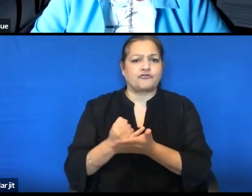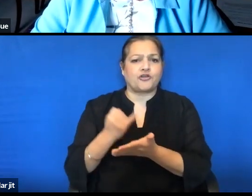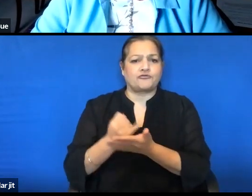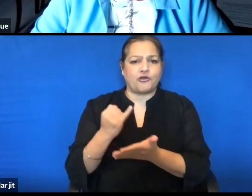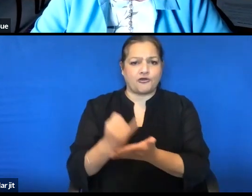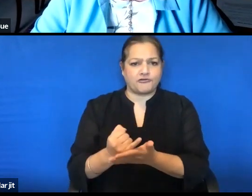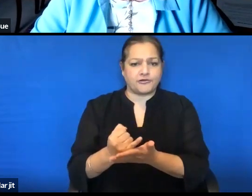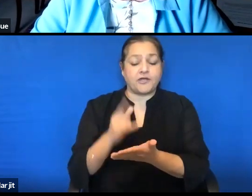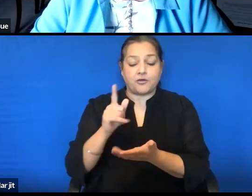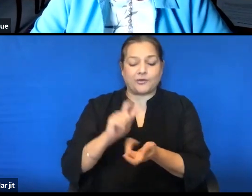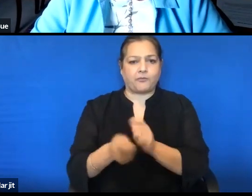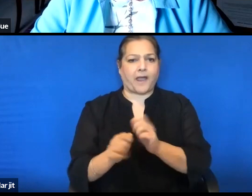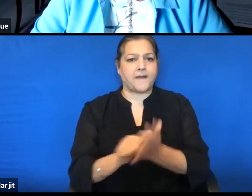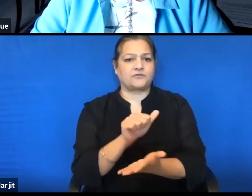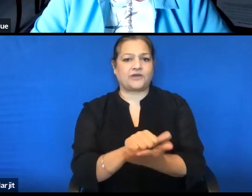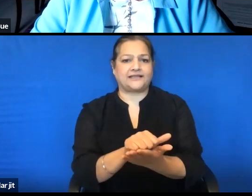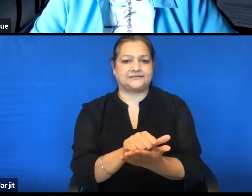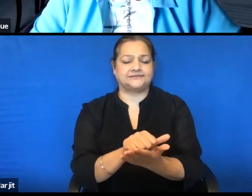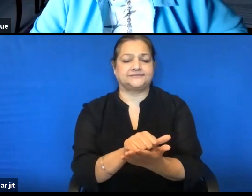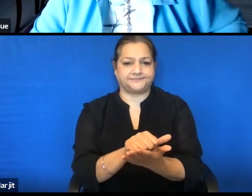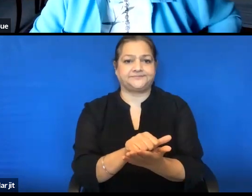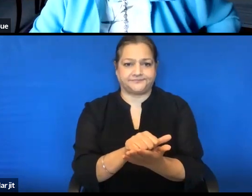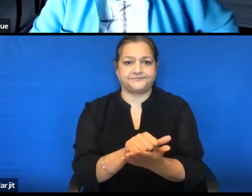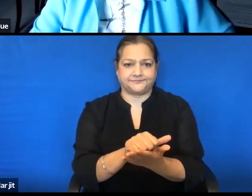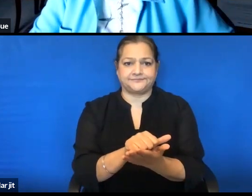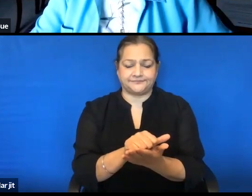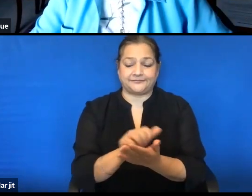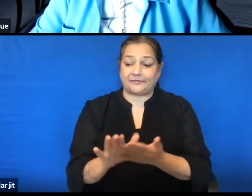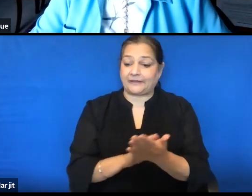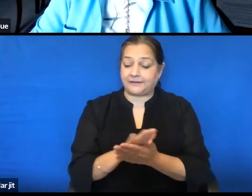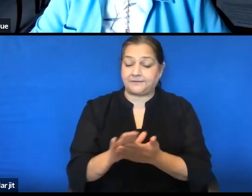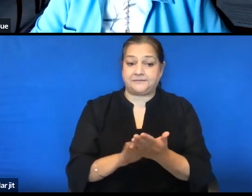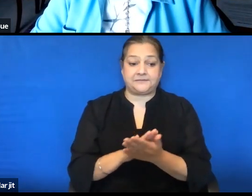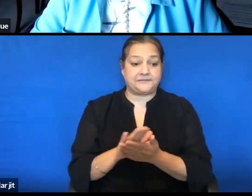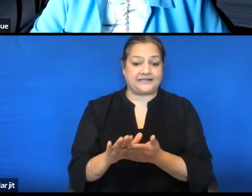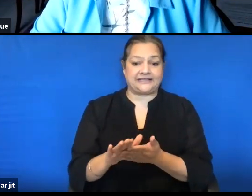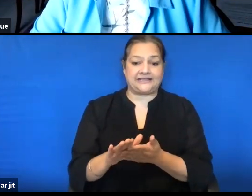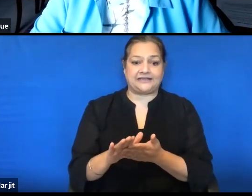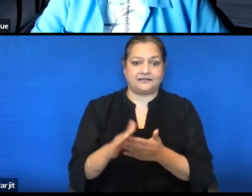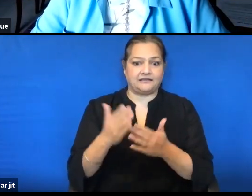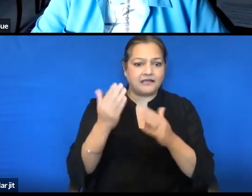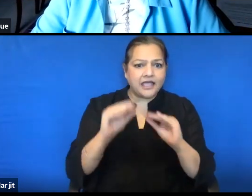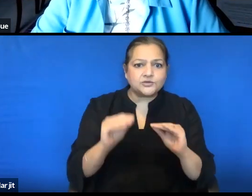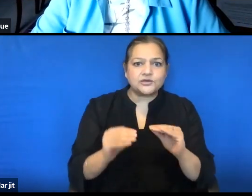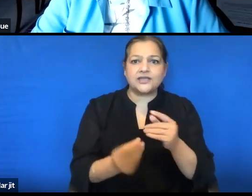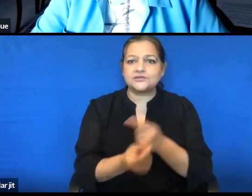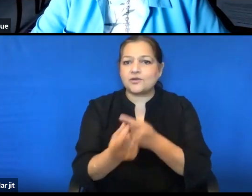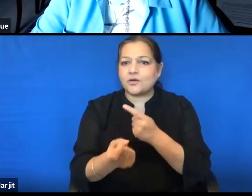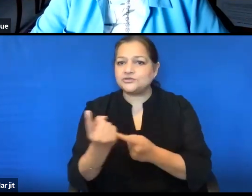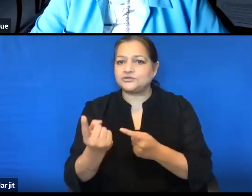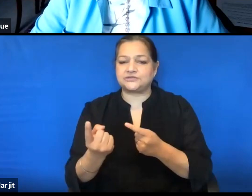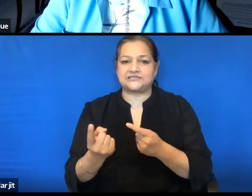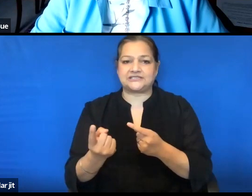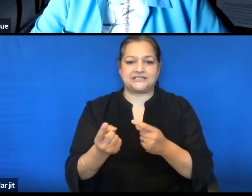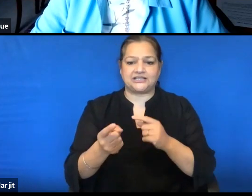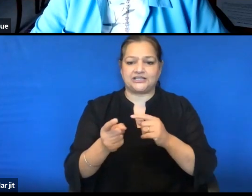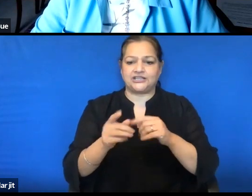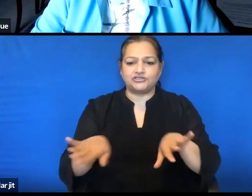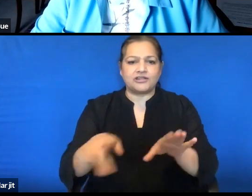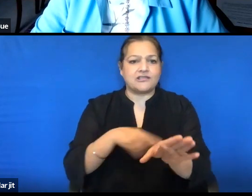this right, not only will it improve the education opportunities and experiences of all our children and young